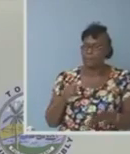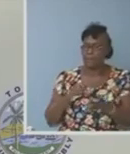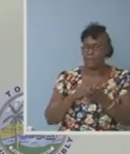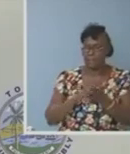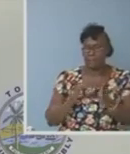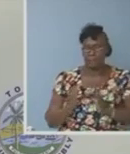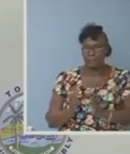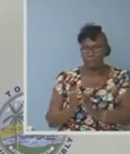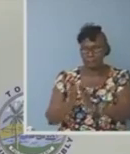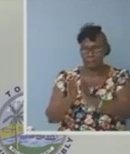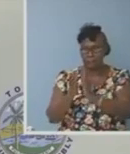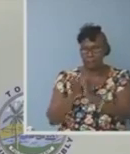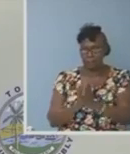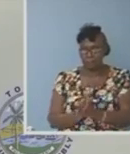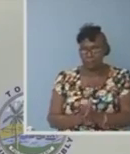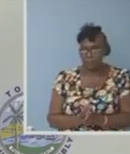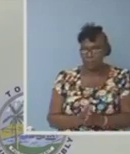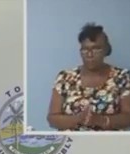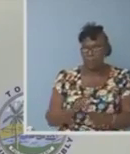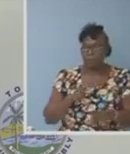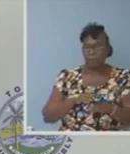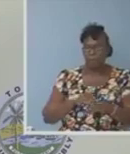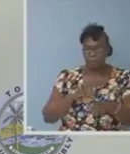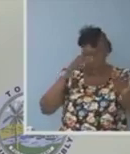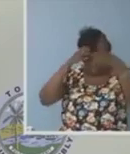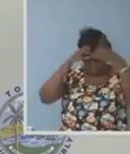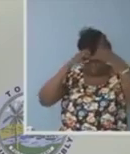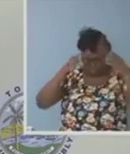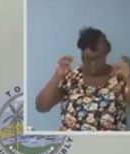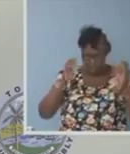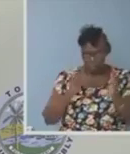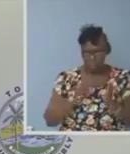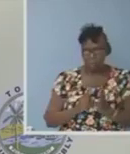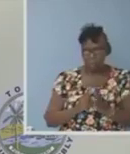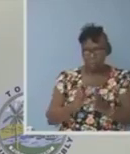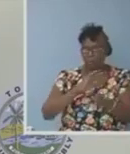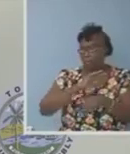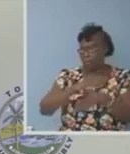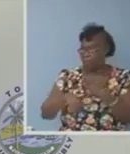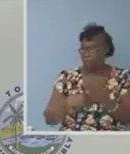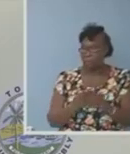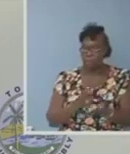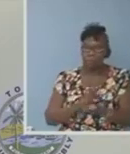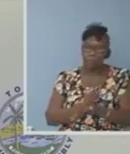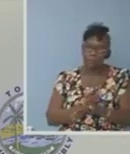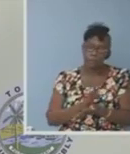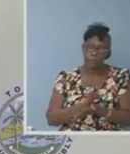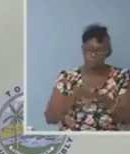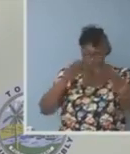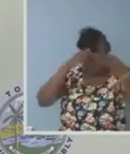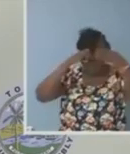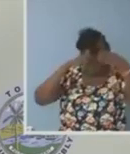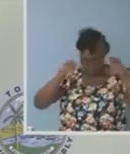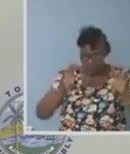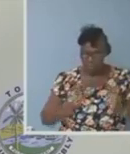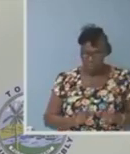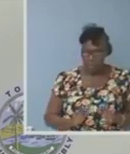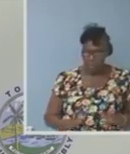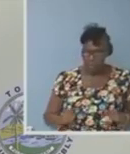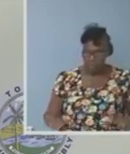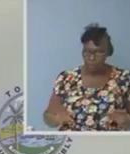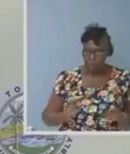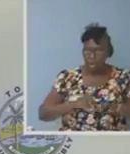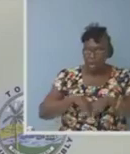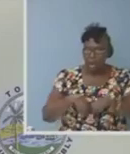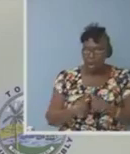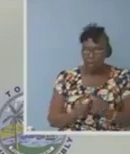focused mainly on an education drive throughout all the schools, educating the students as to how